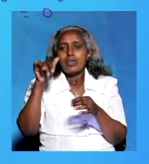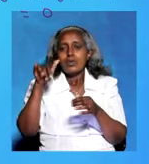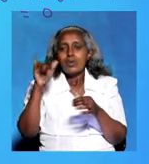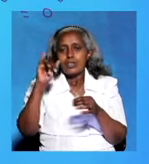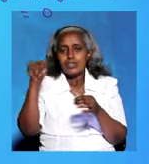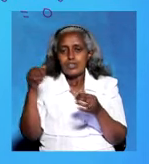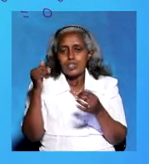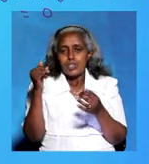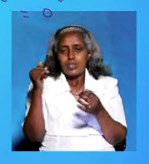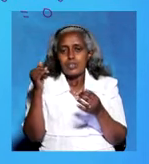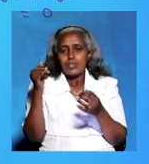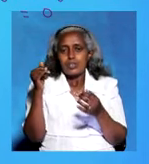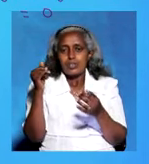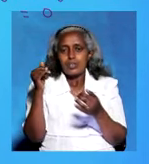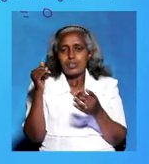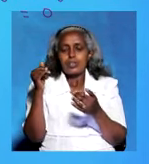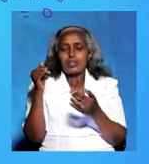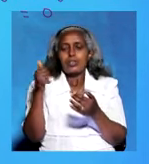AYJ